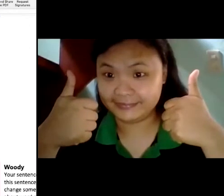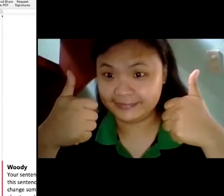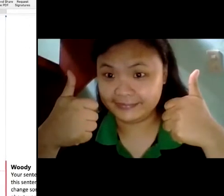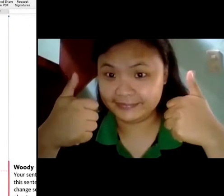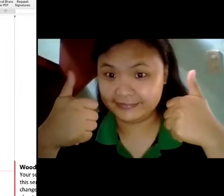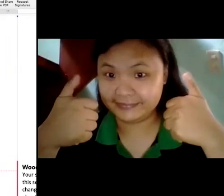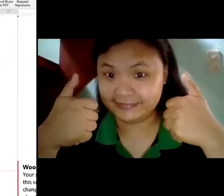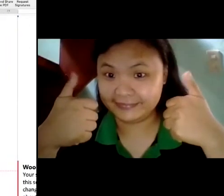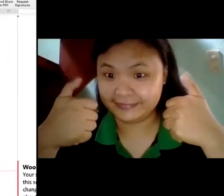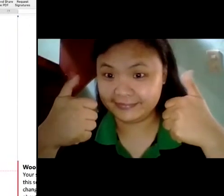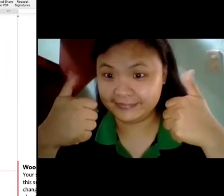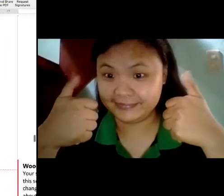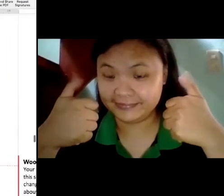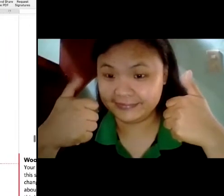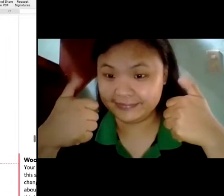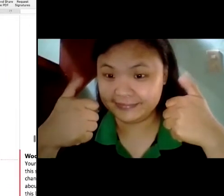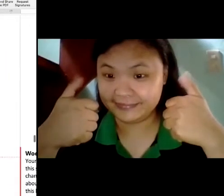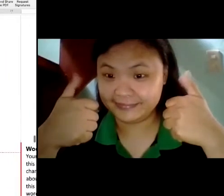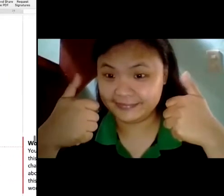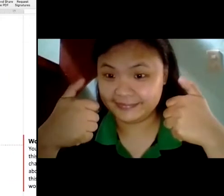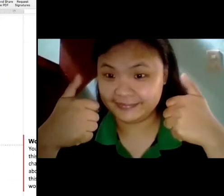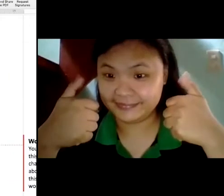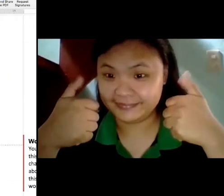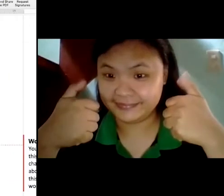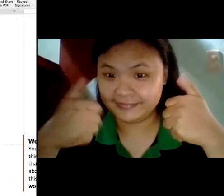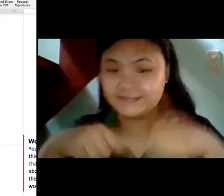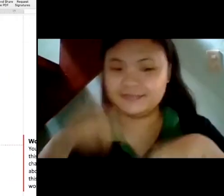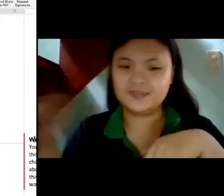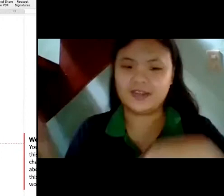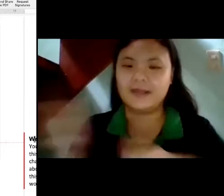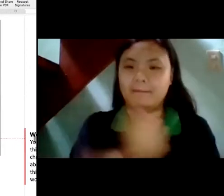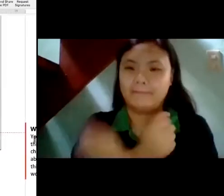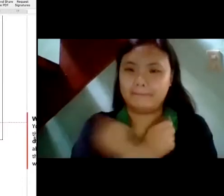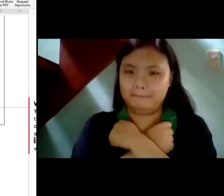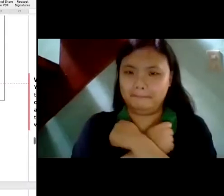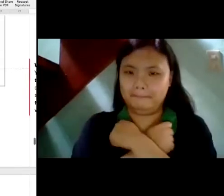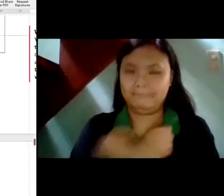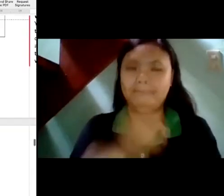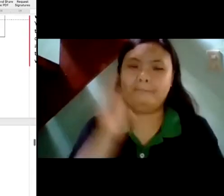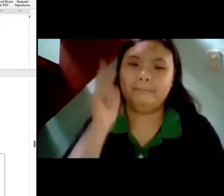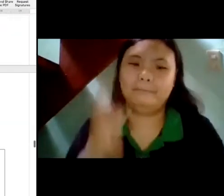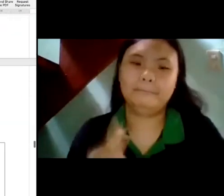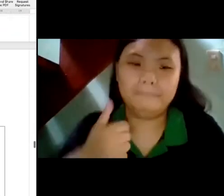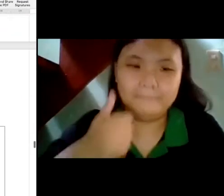We're good? Yeah. Okay.